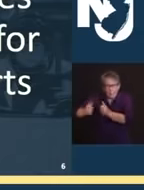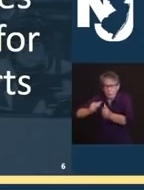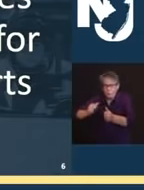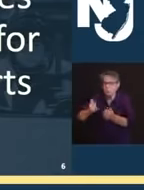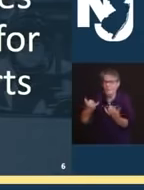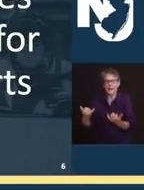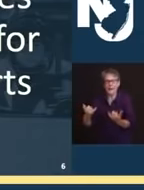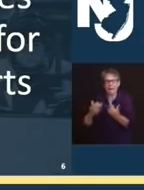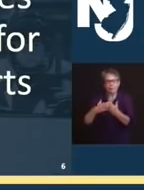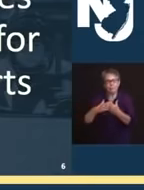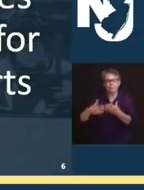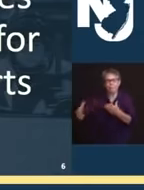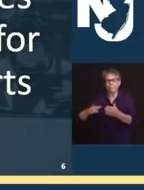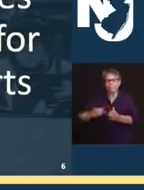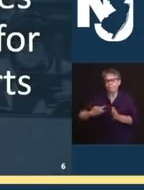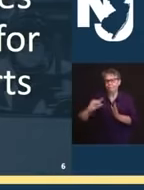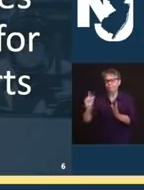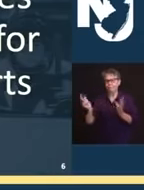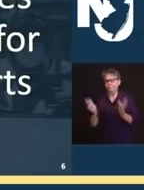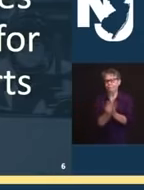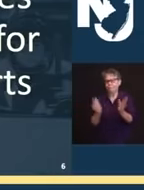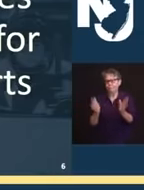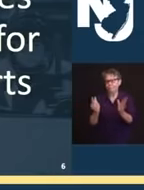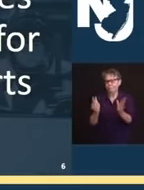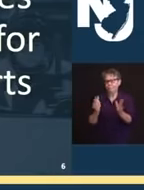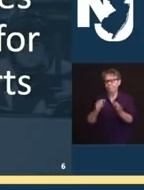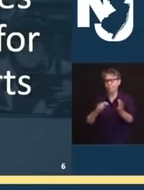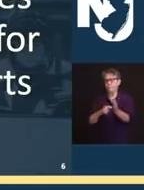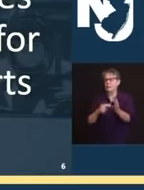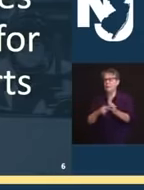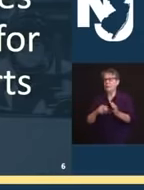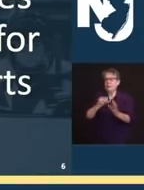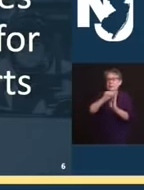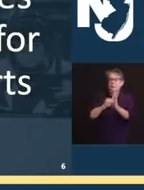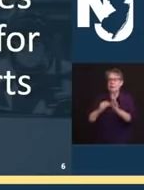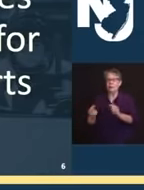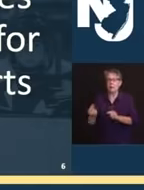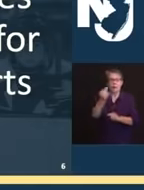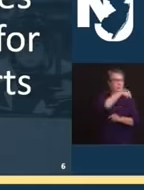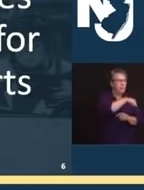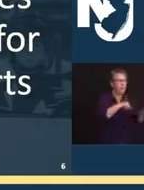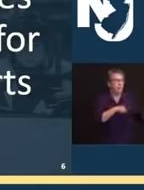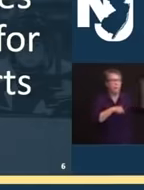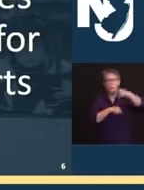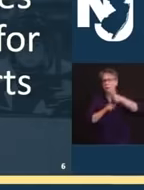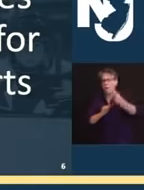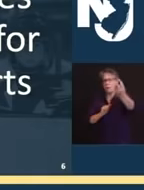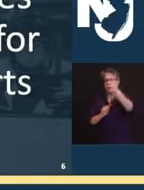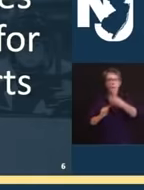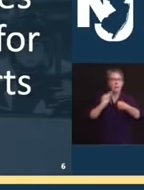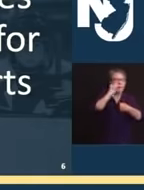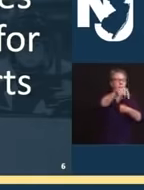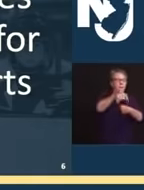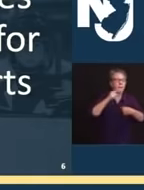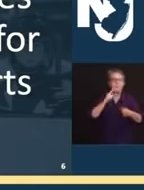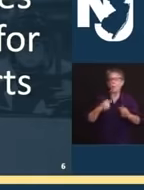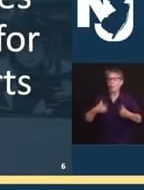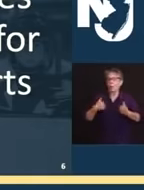crossing state lines to participate in indoor competitions where there is a serious risk of spreading the